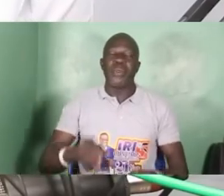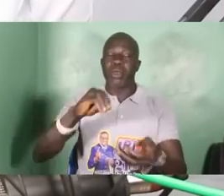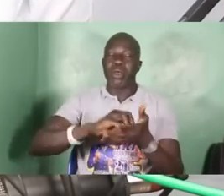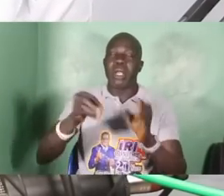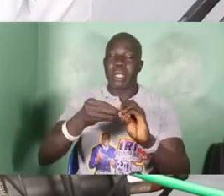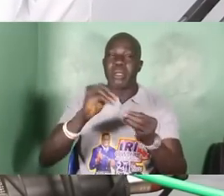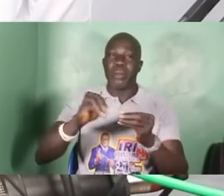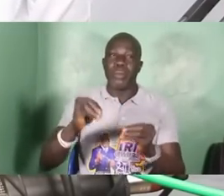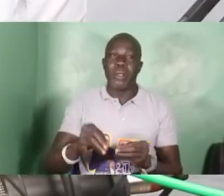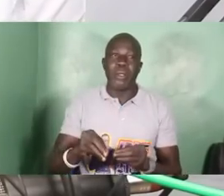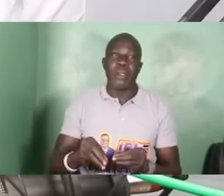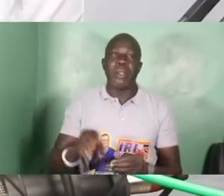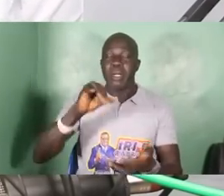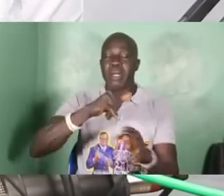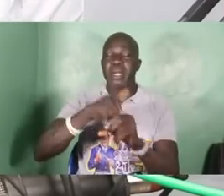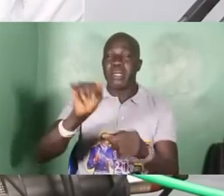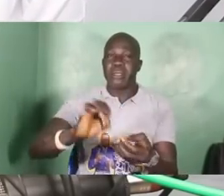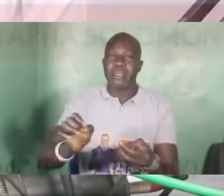it.